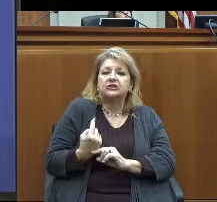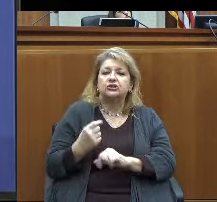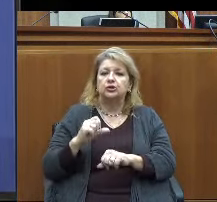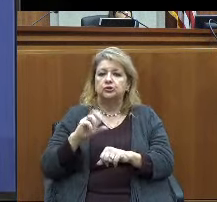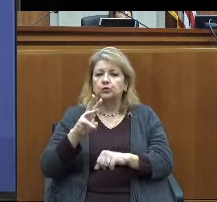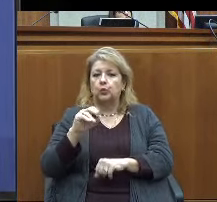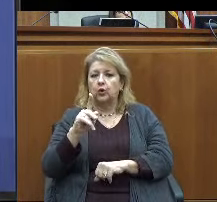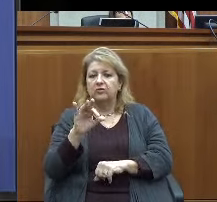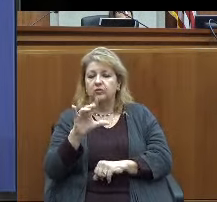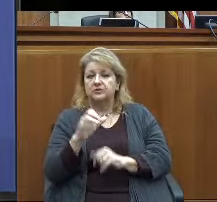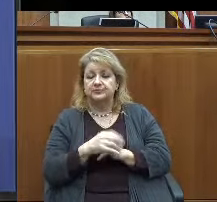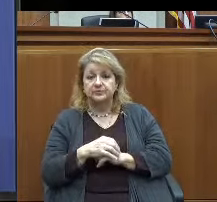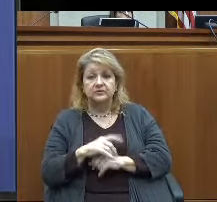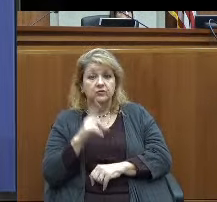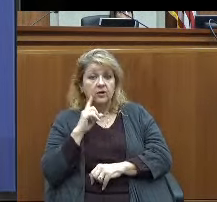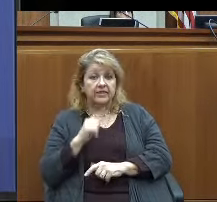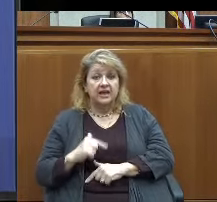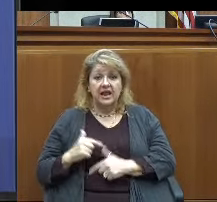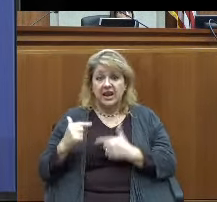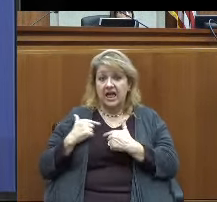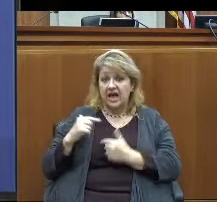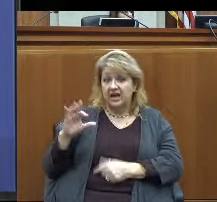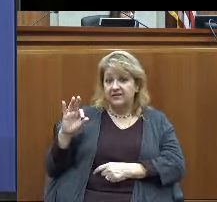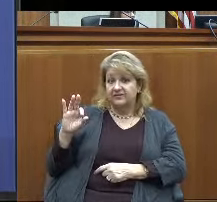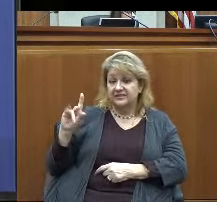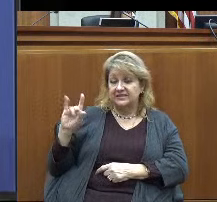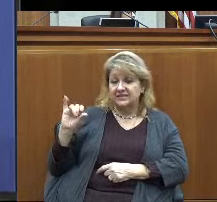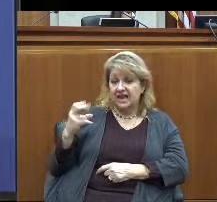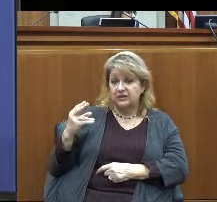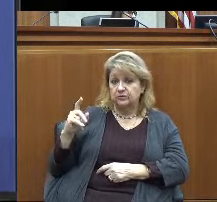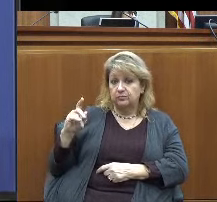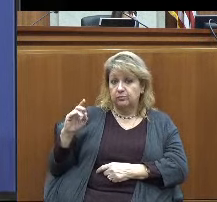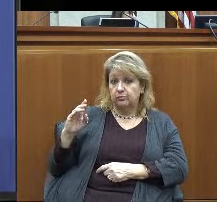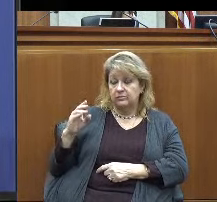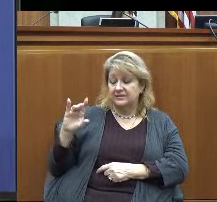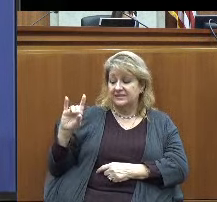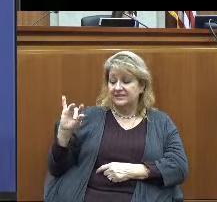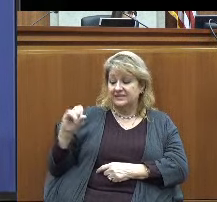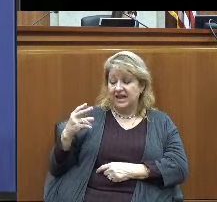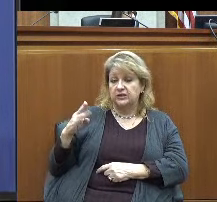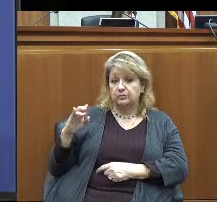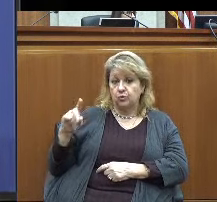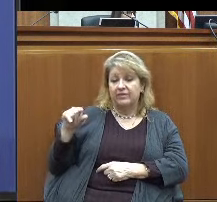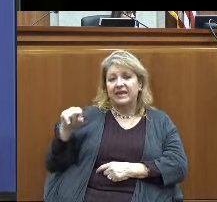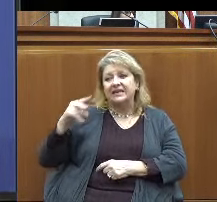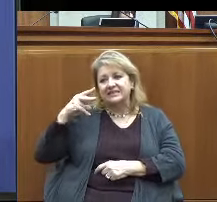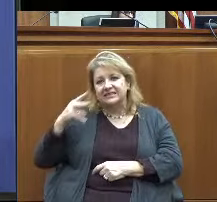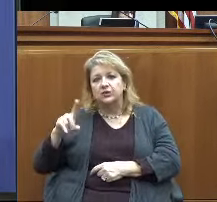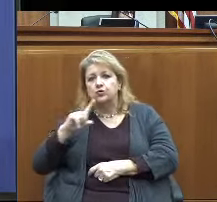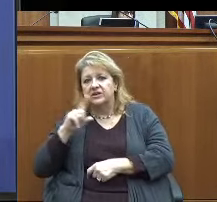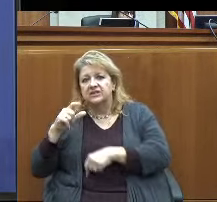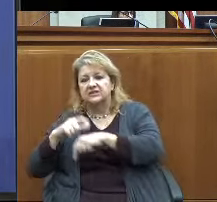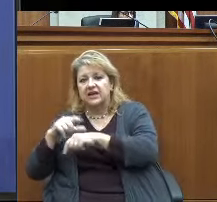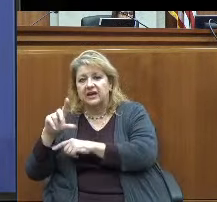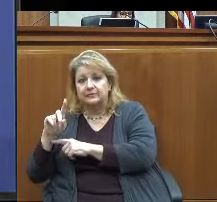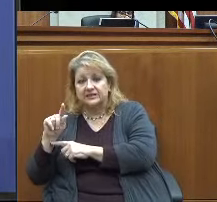In addition to the live dashboard where systems and sites can view their workforce data in real time, LDOE will continue